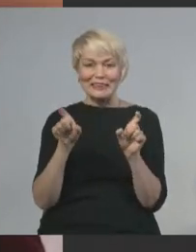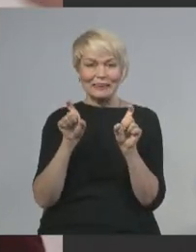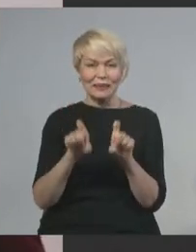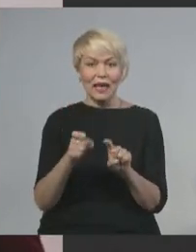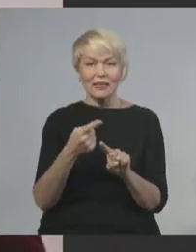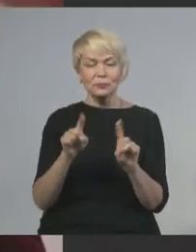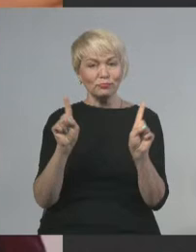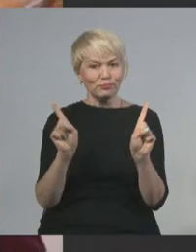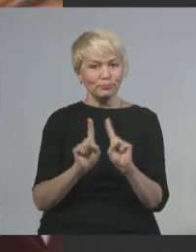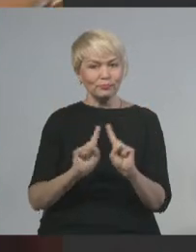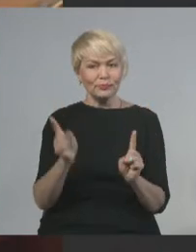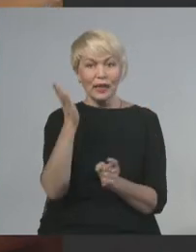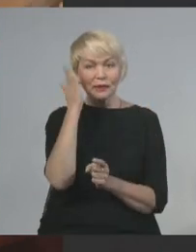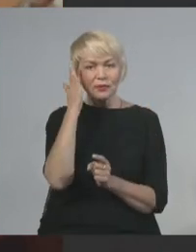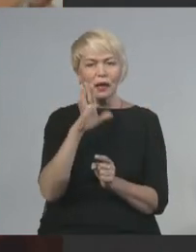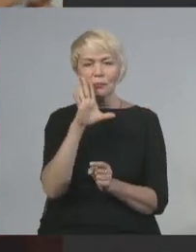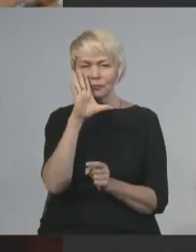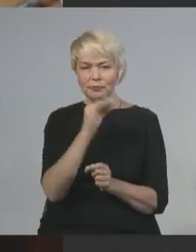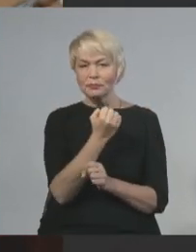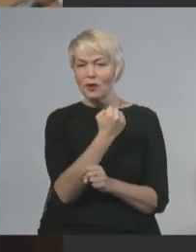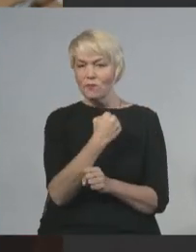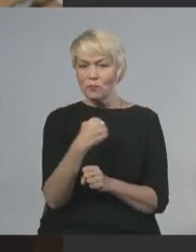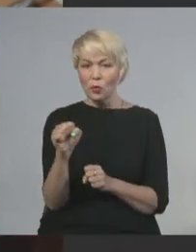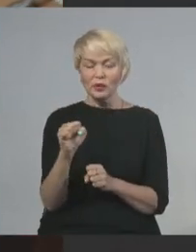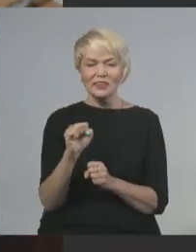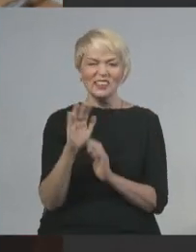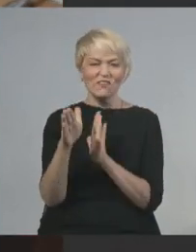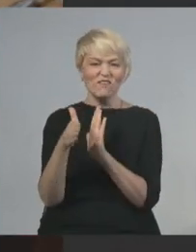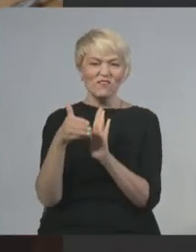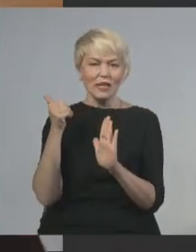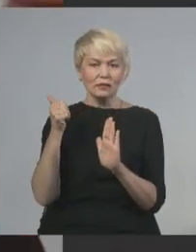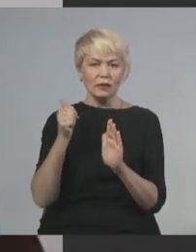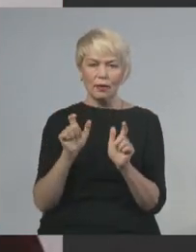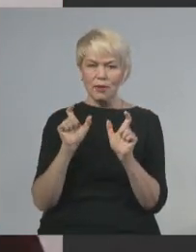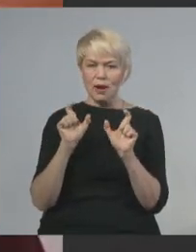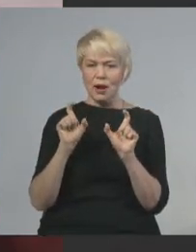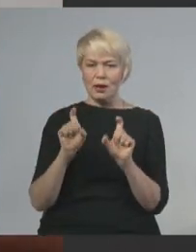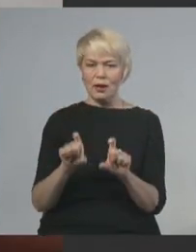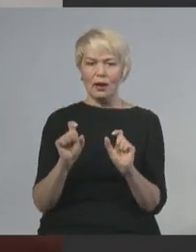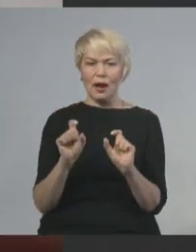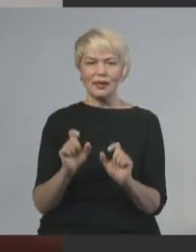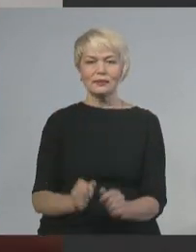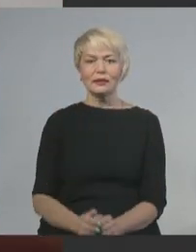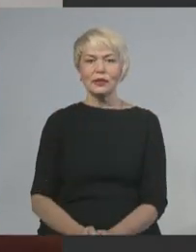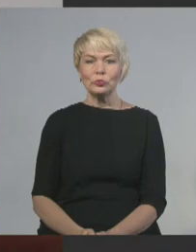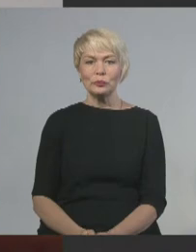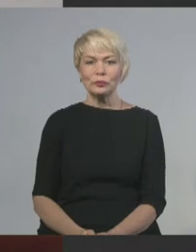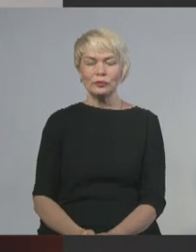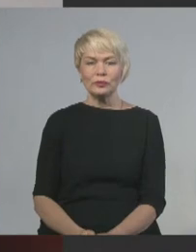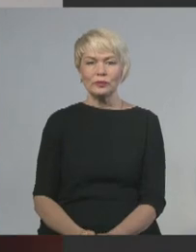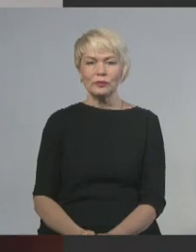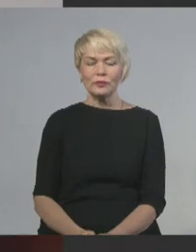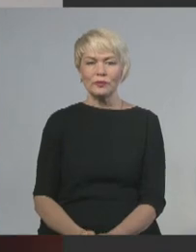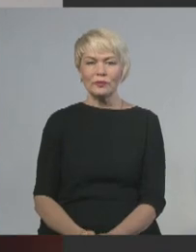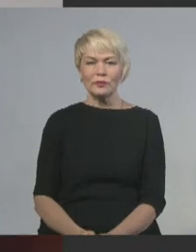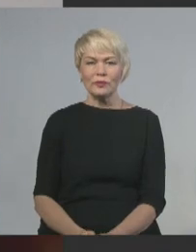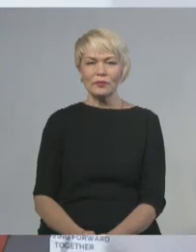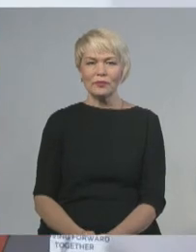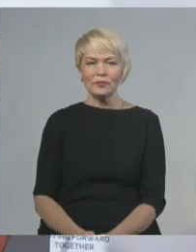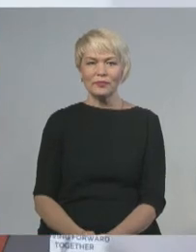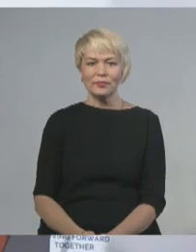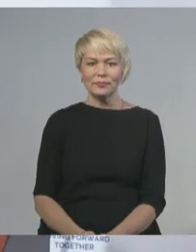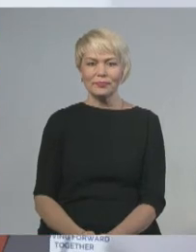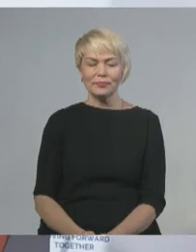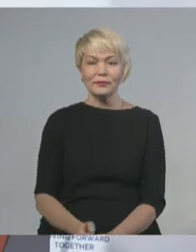uh reflections um what was happening to in that very short period thank you